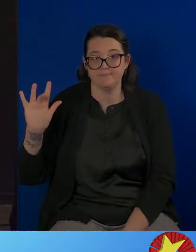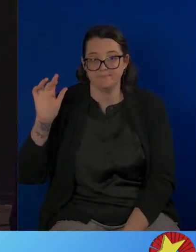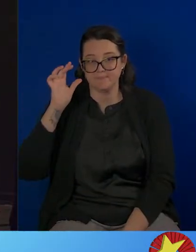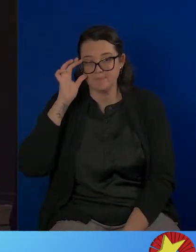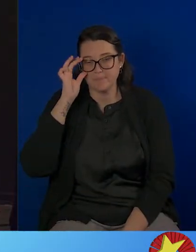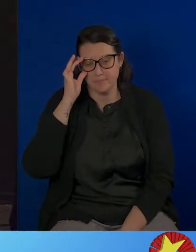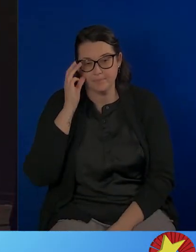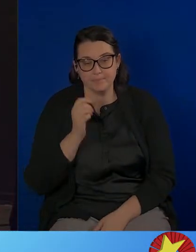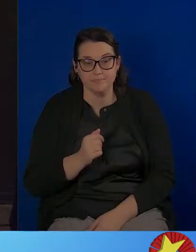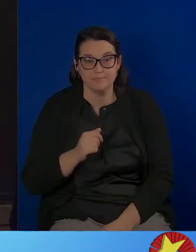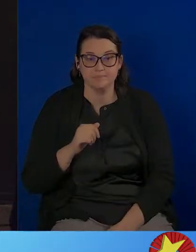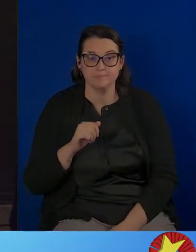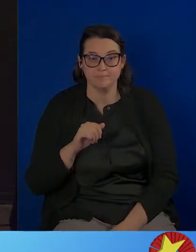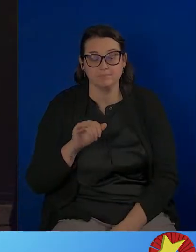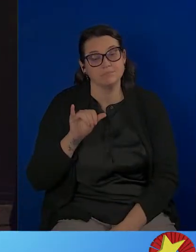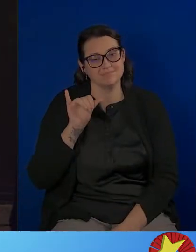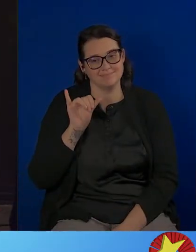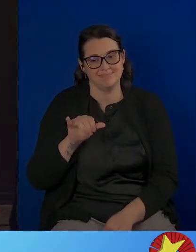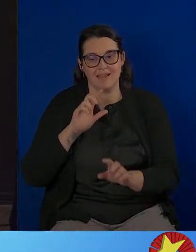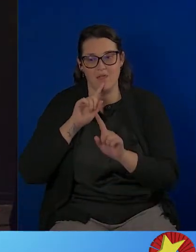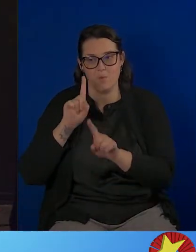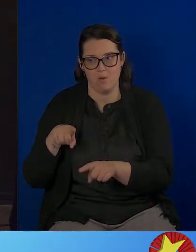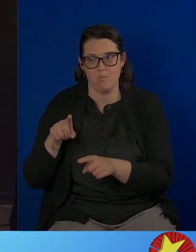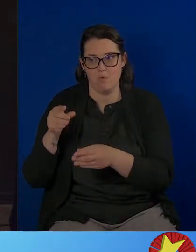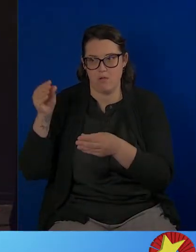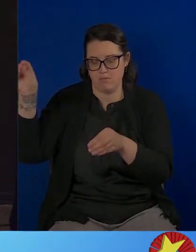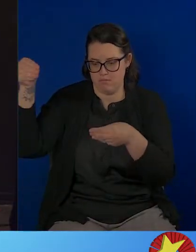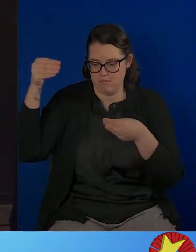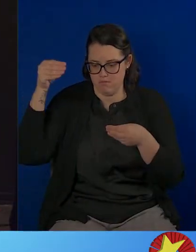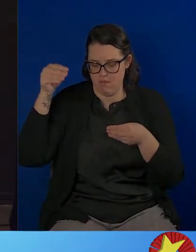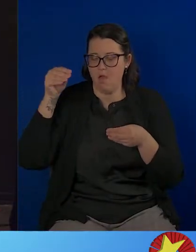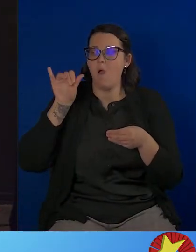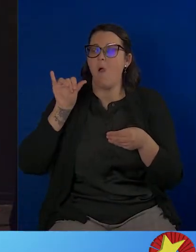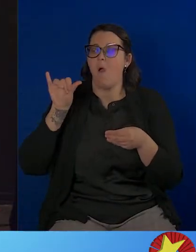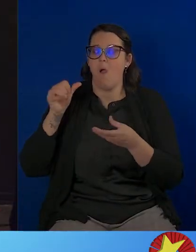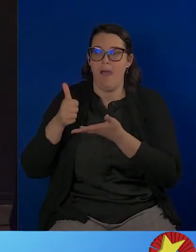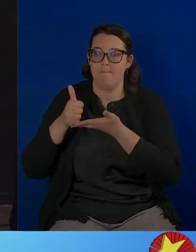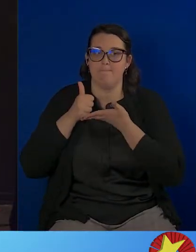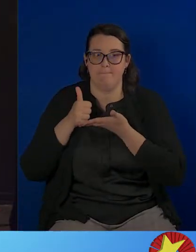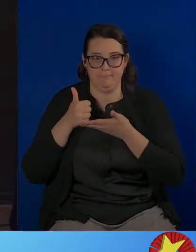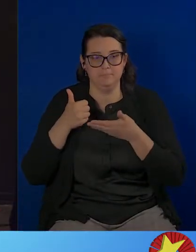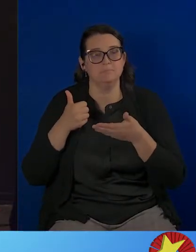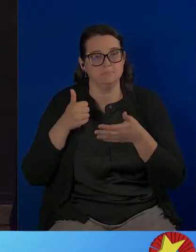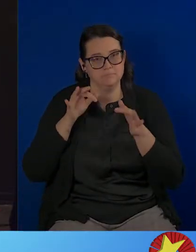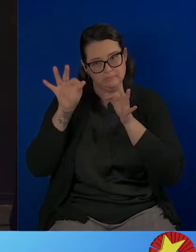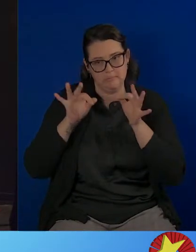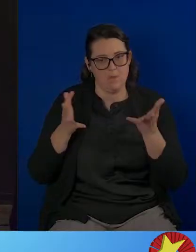That report provided some information about the things that we had completed,